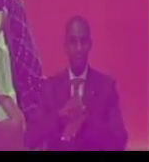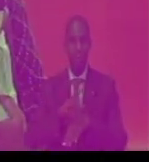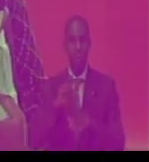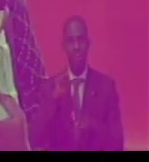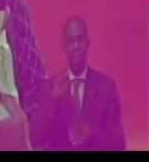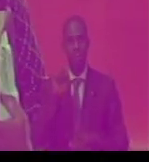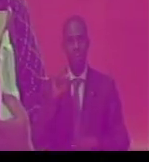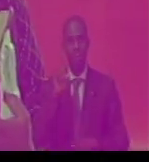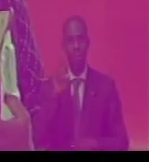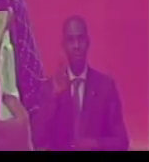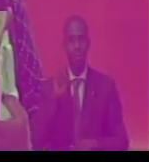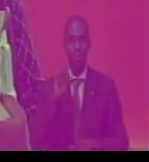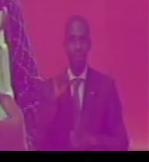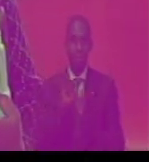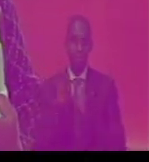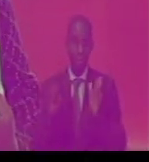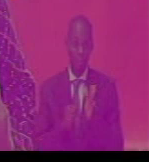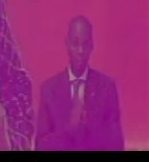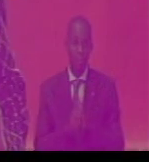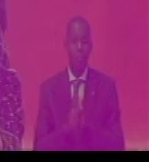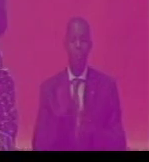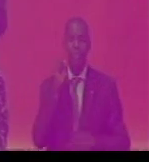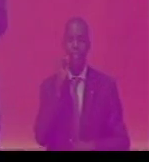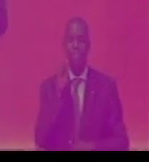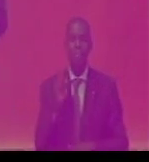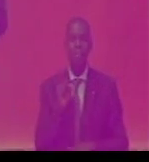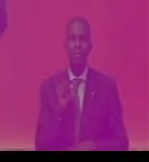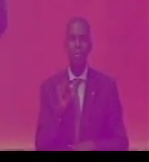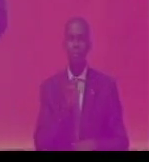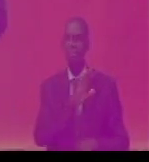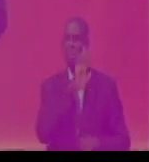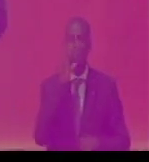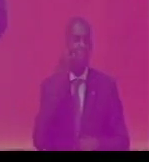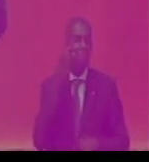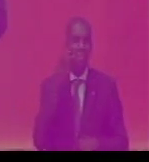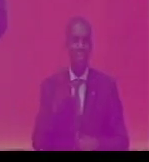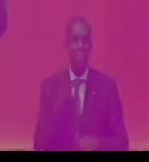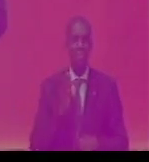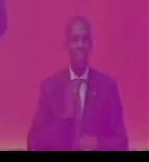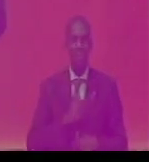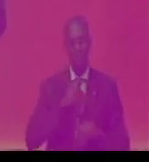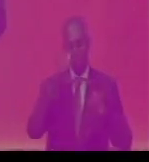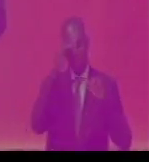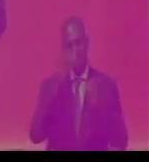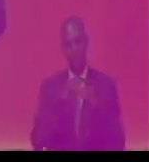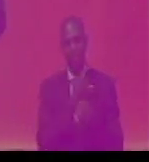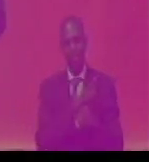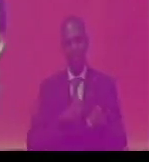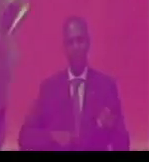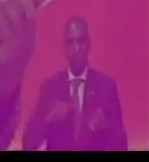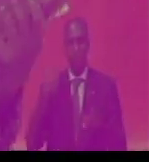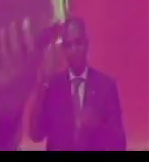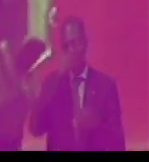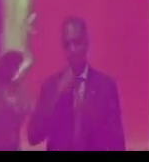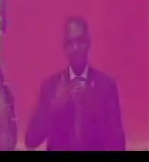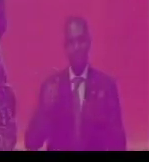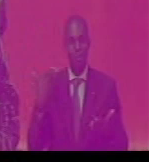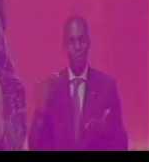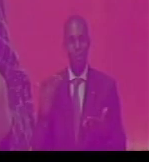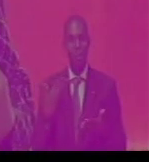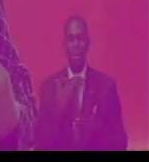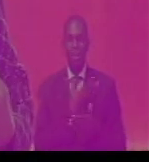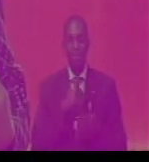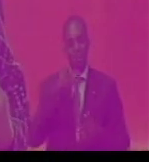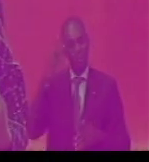State at Maraban Rido. And the first night I went to this program, I've never seen our dad in the